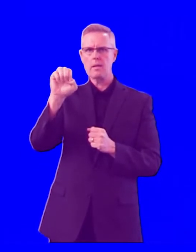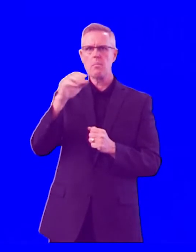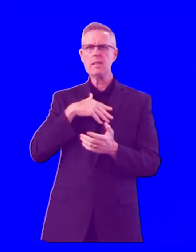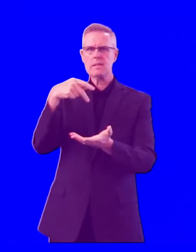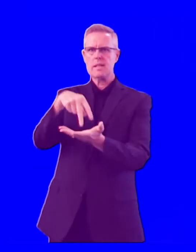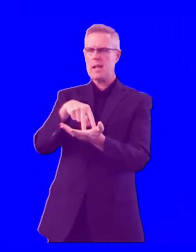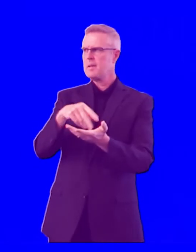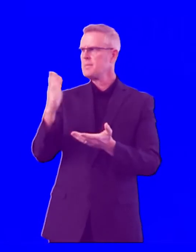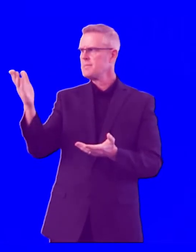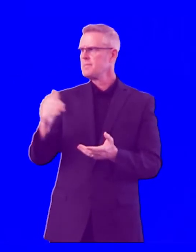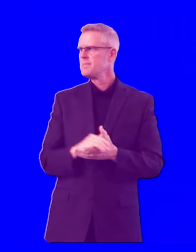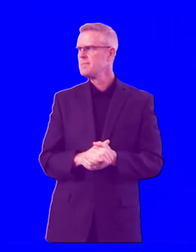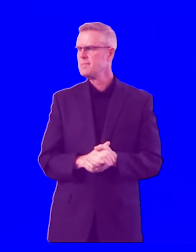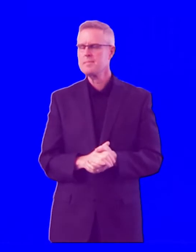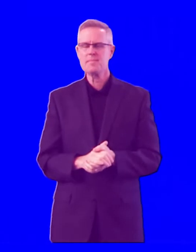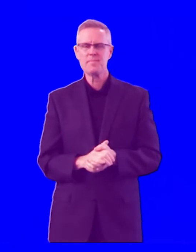please?